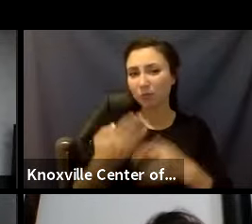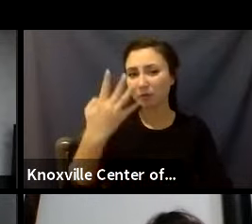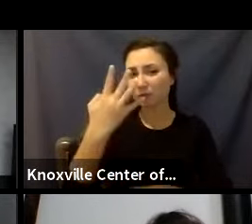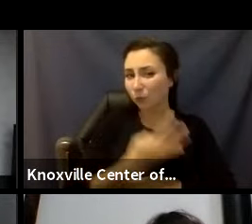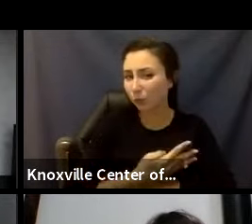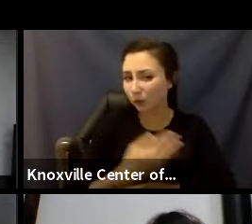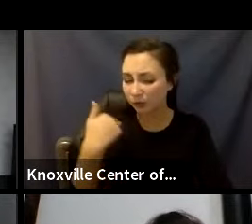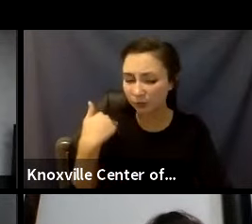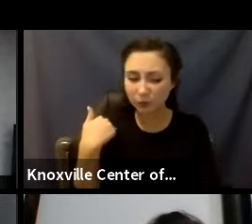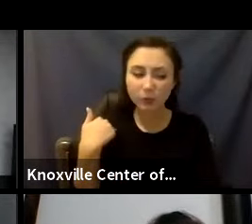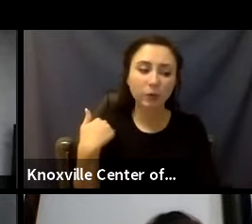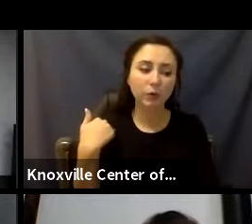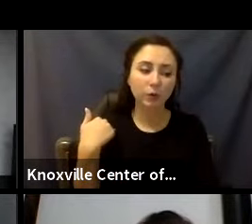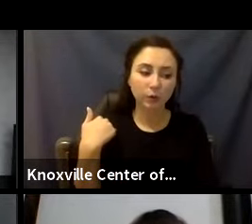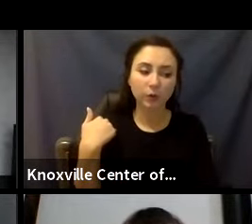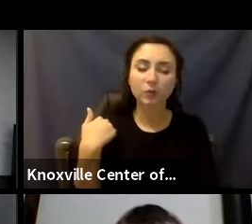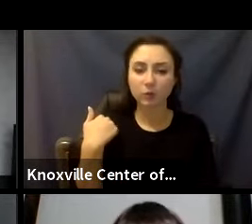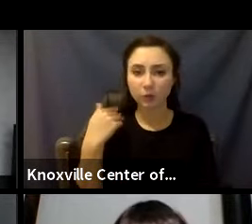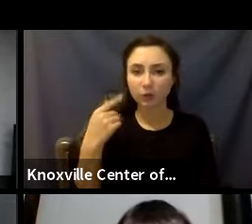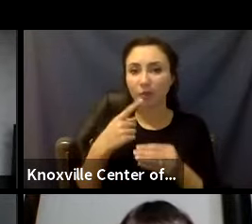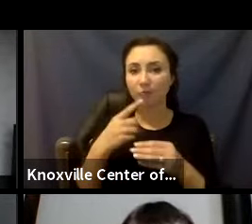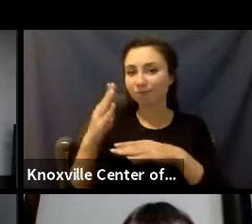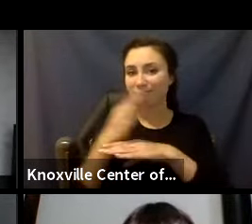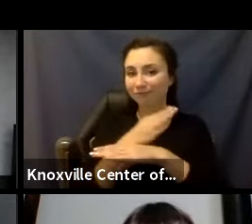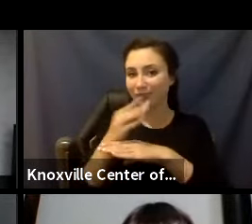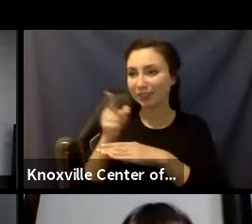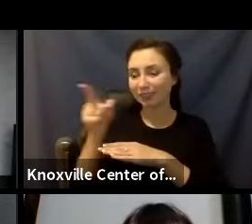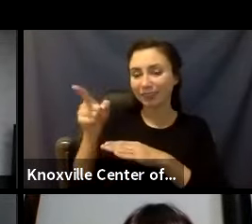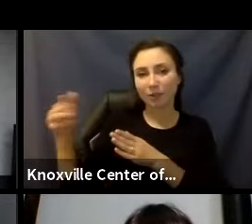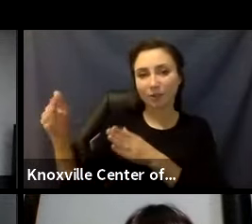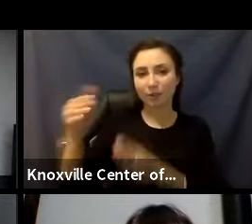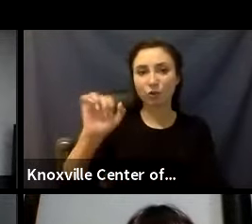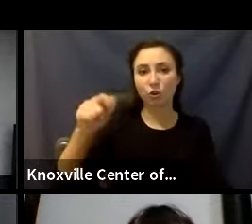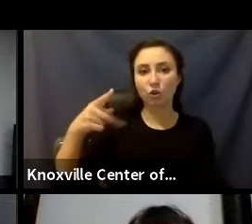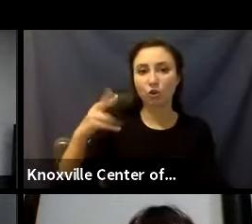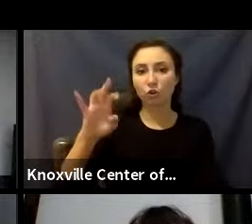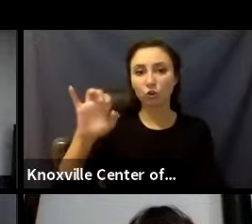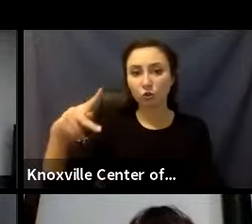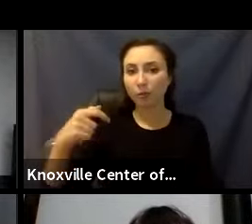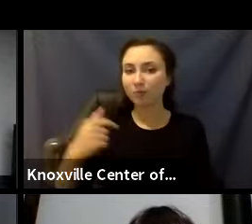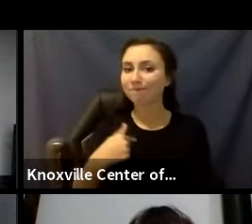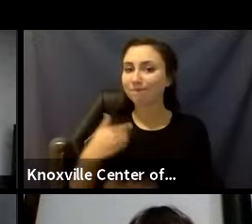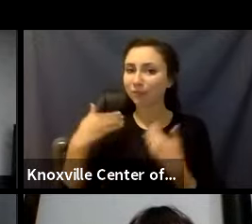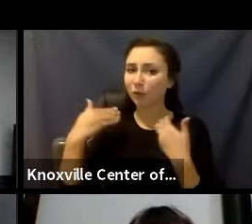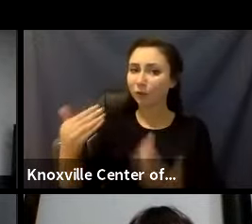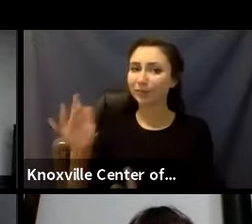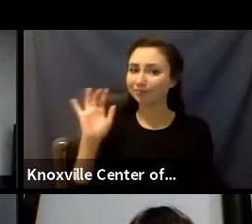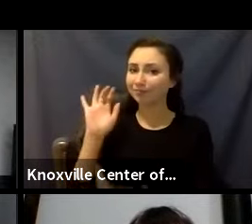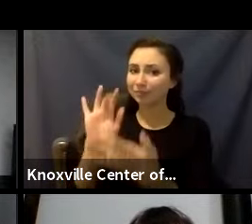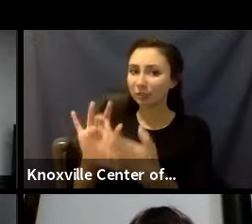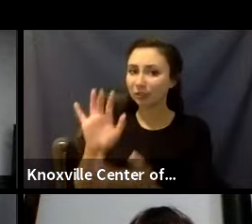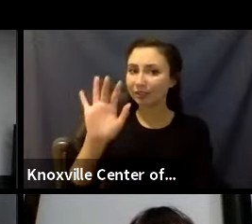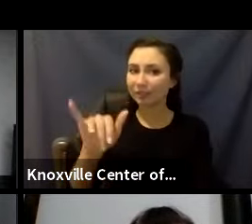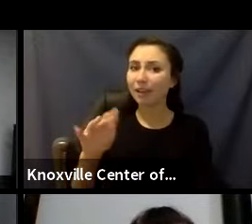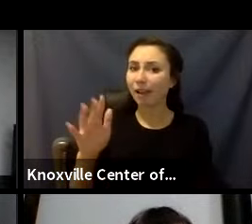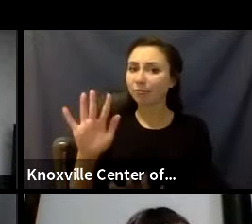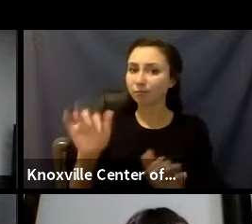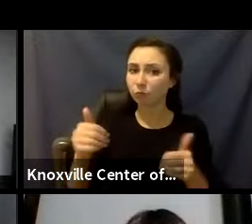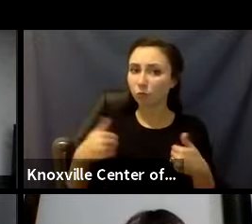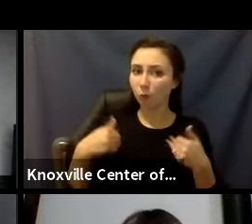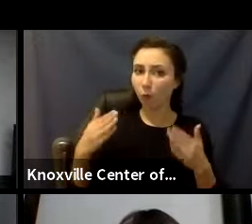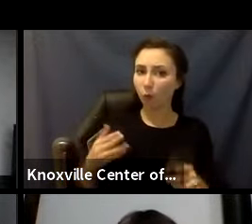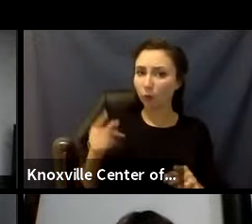from a business on the strip, and I went ahead and called that particular owner,